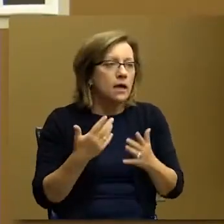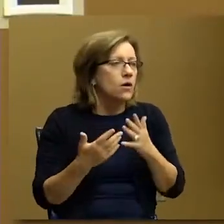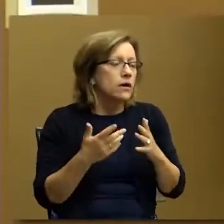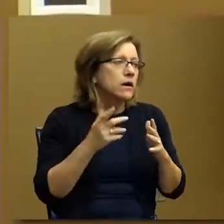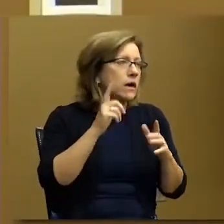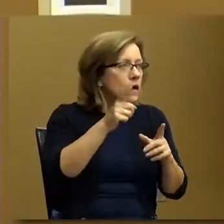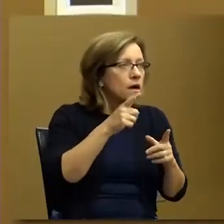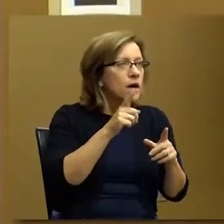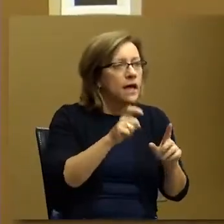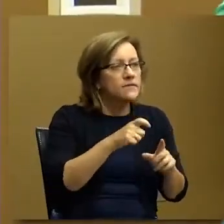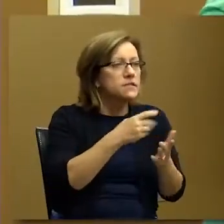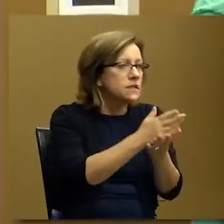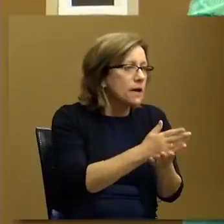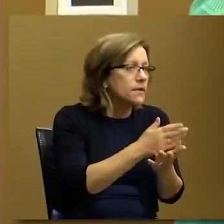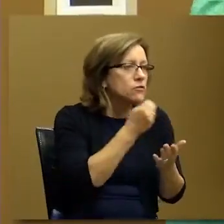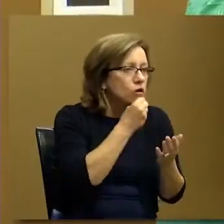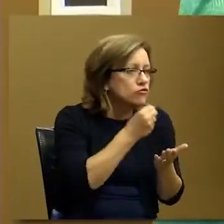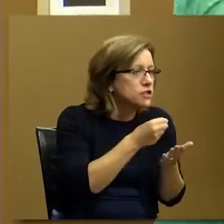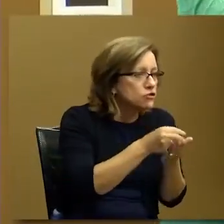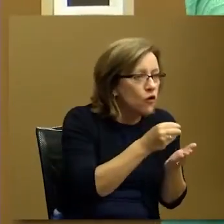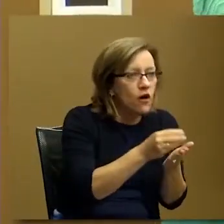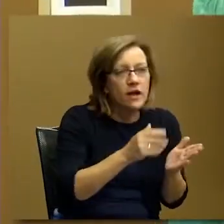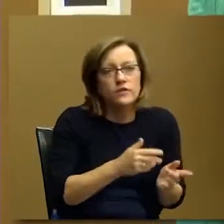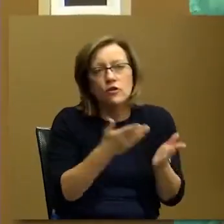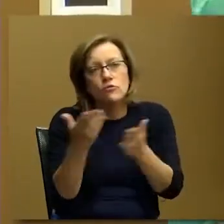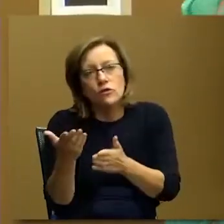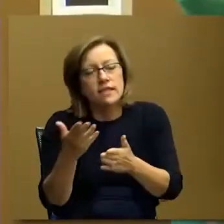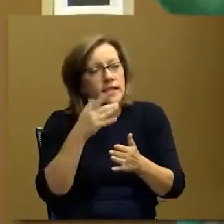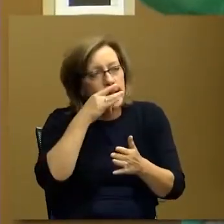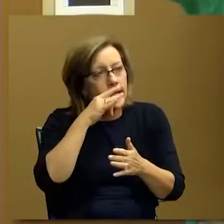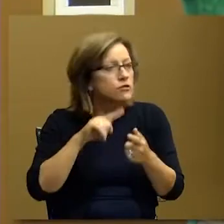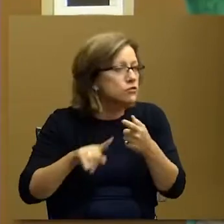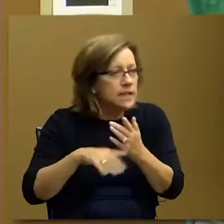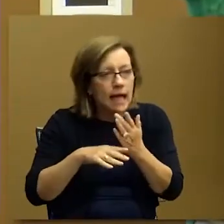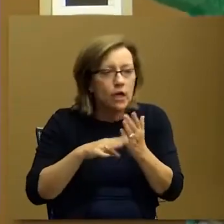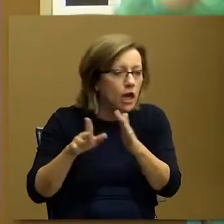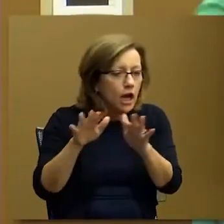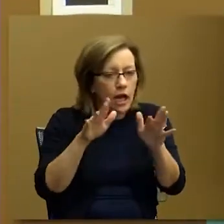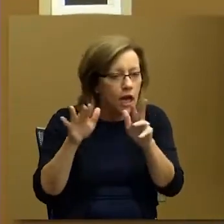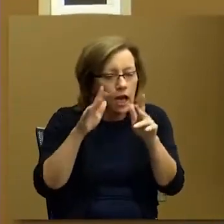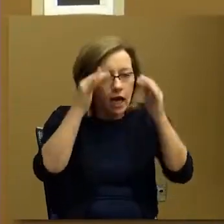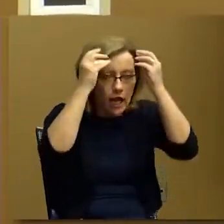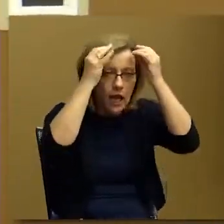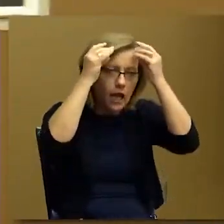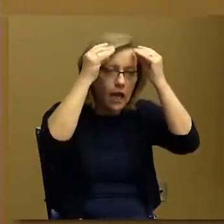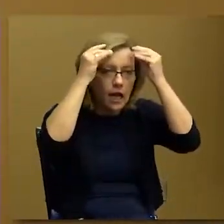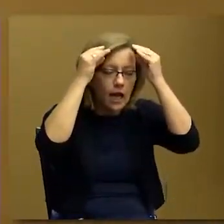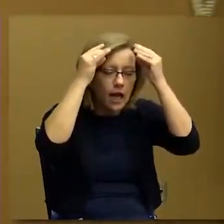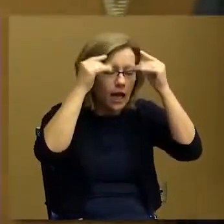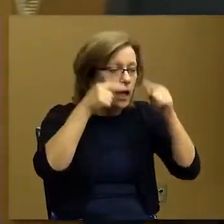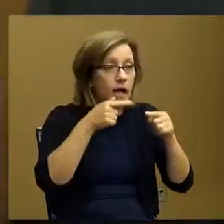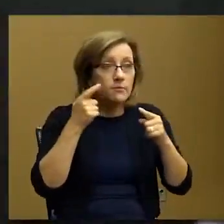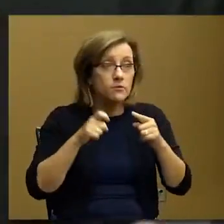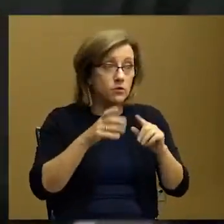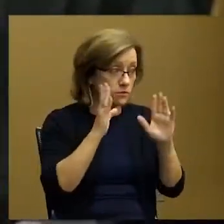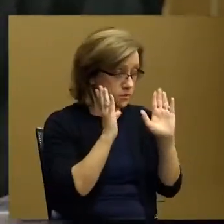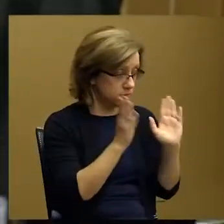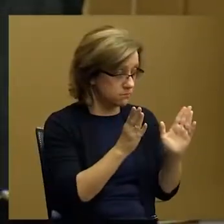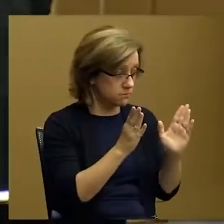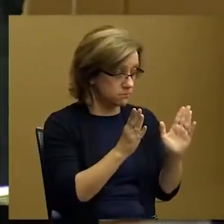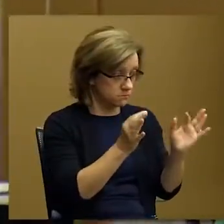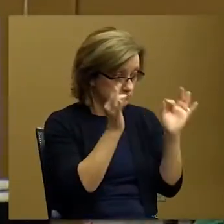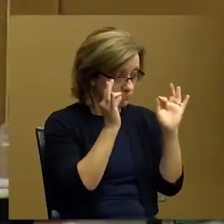grocery store, oh, I got to take the kids to the soccer field, and that's what my brain is doing while I'm supposed to really be